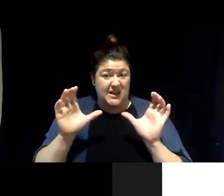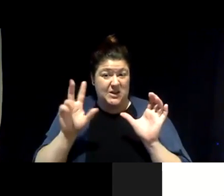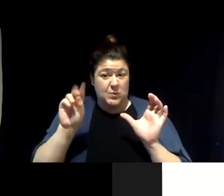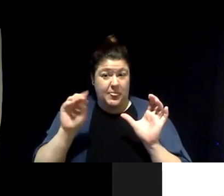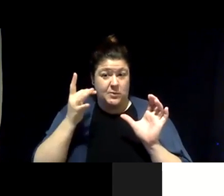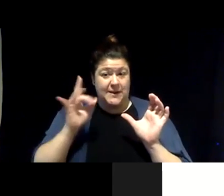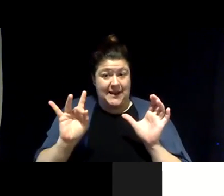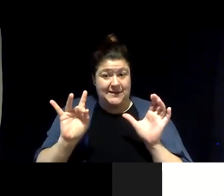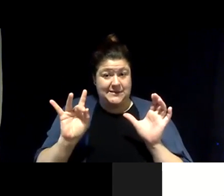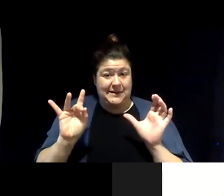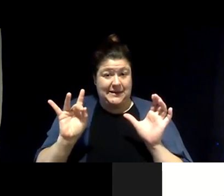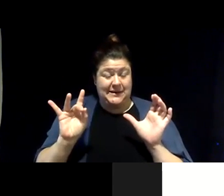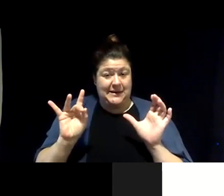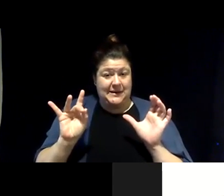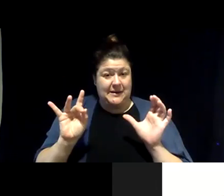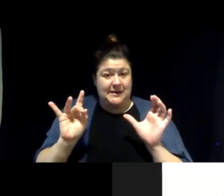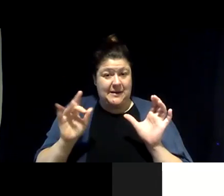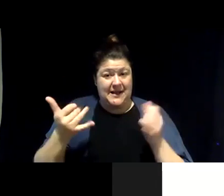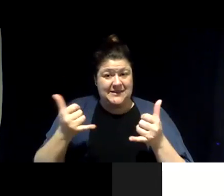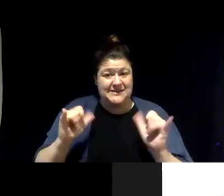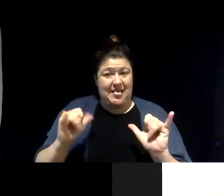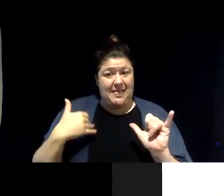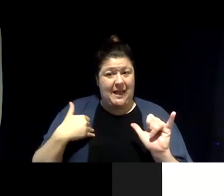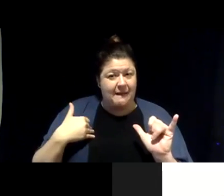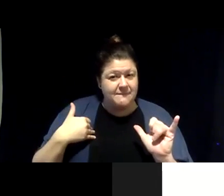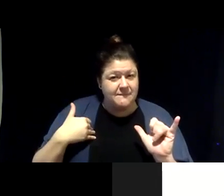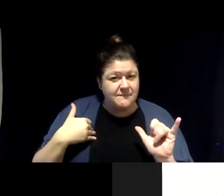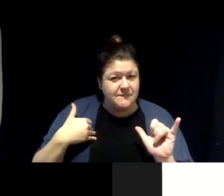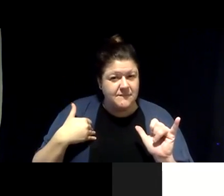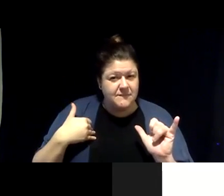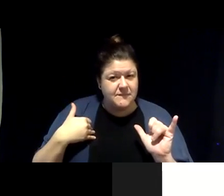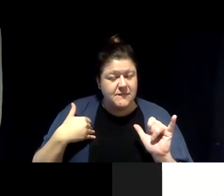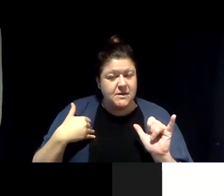I had it. I still have to go through to the exam.